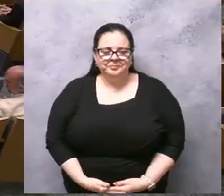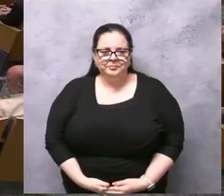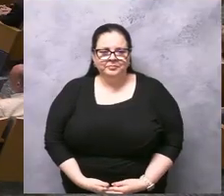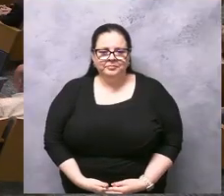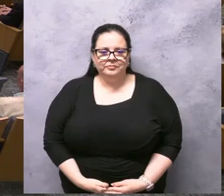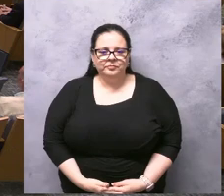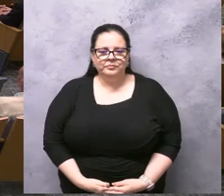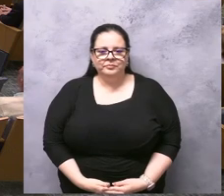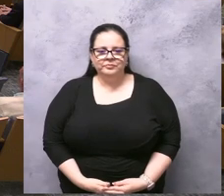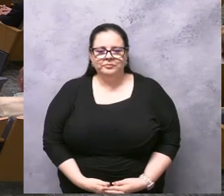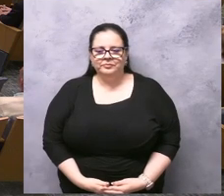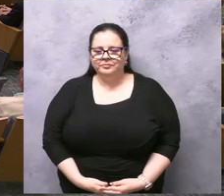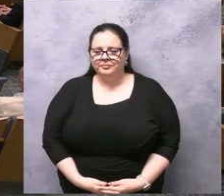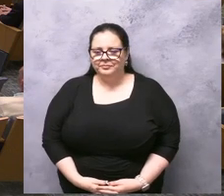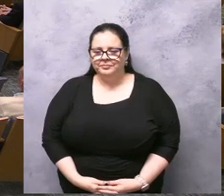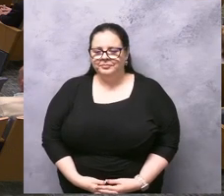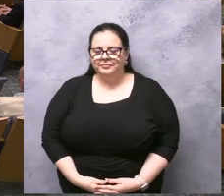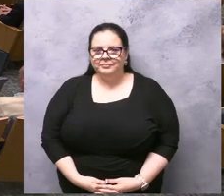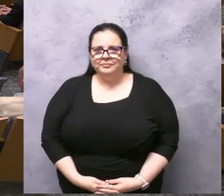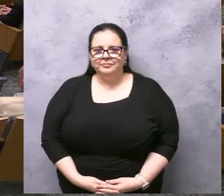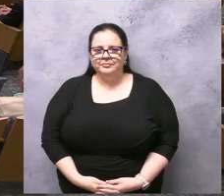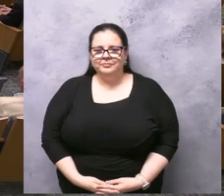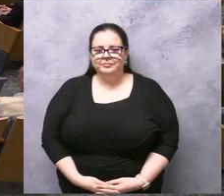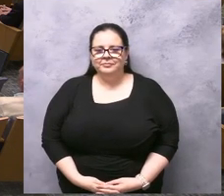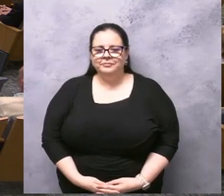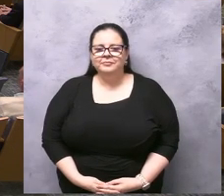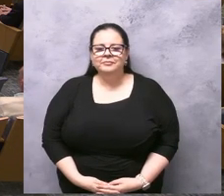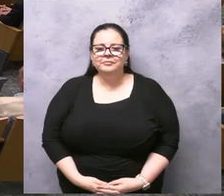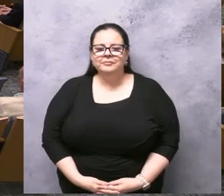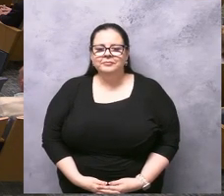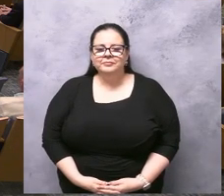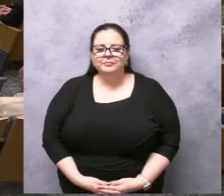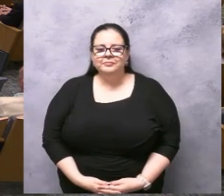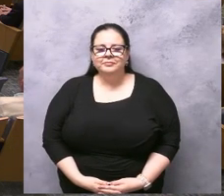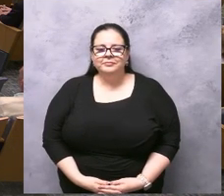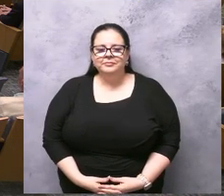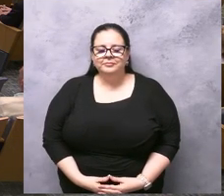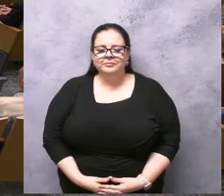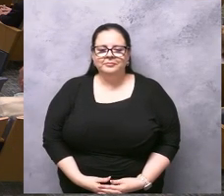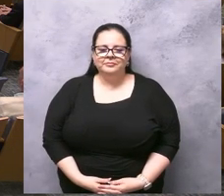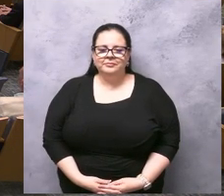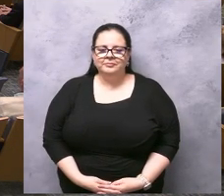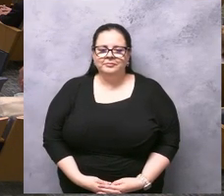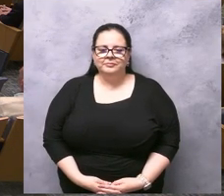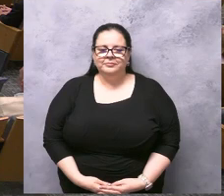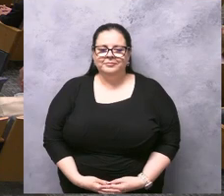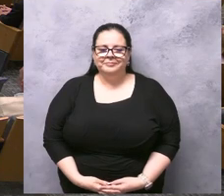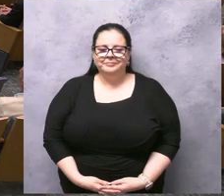Natalie, go ahead.